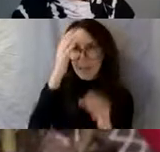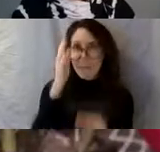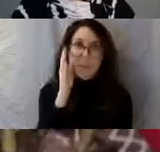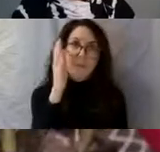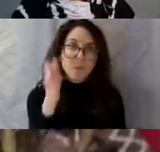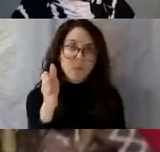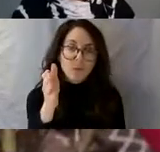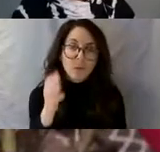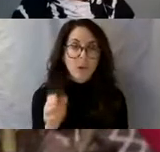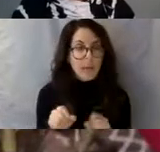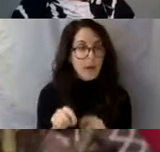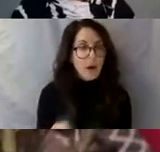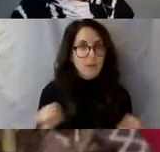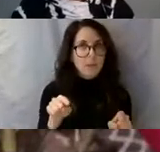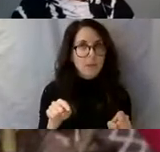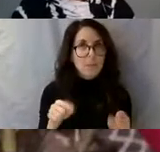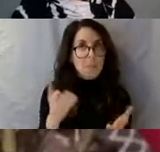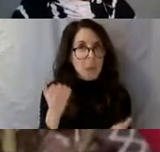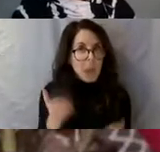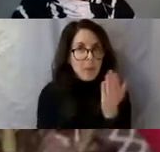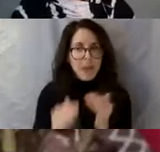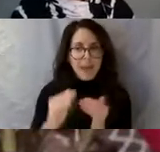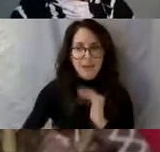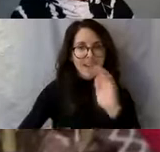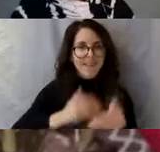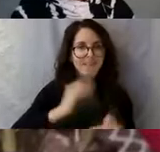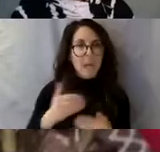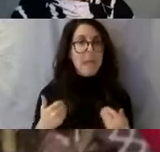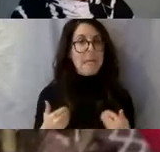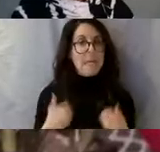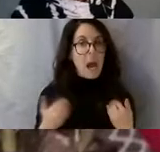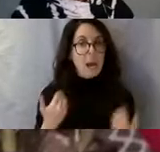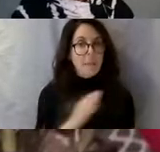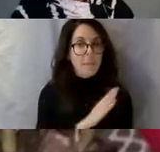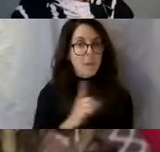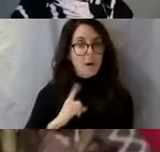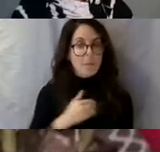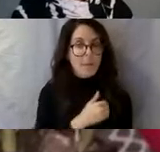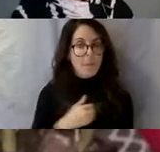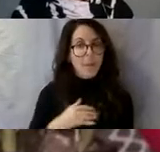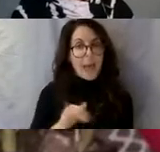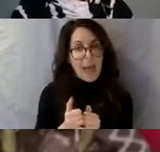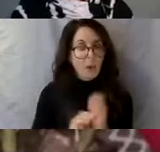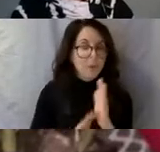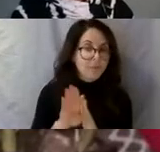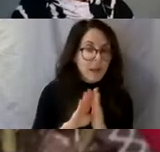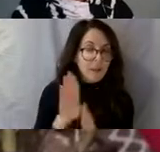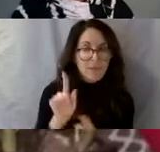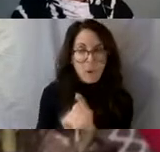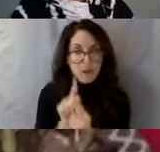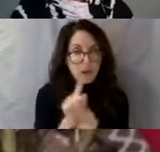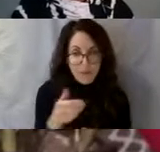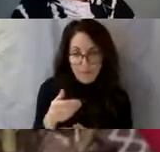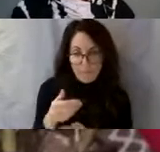begin to invite younger board members through mentorship, through development, through processes that will be